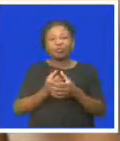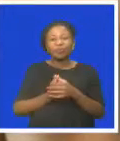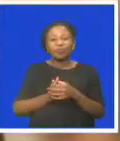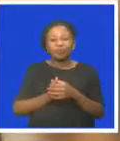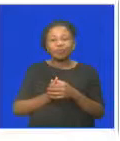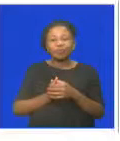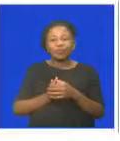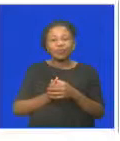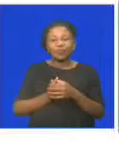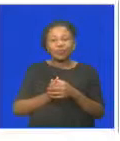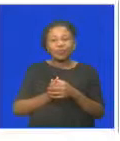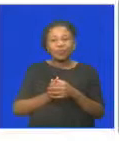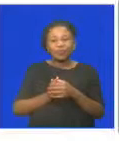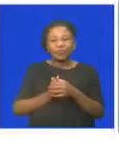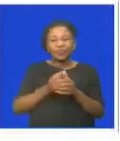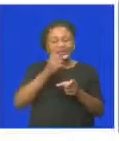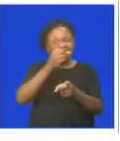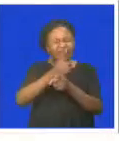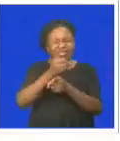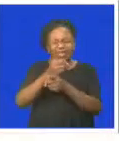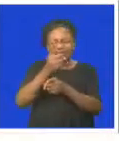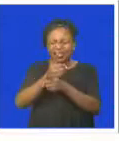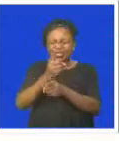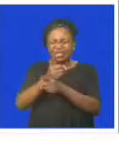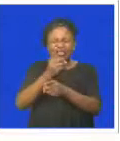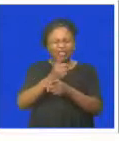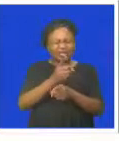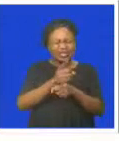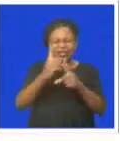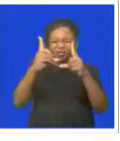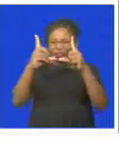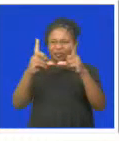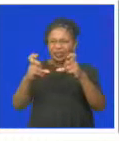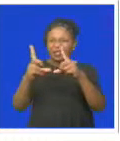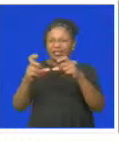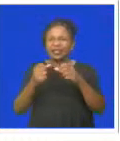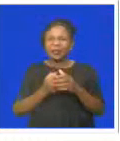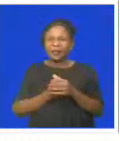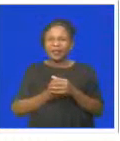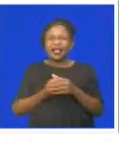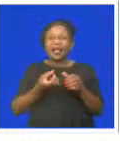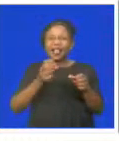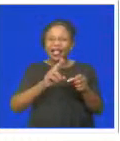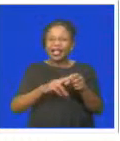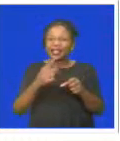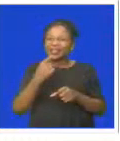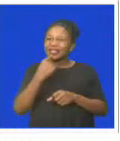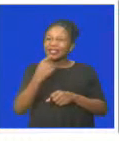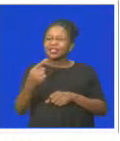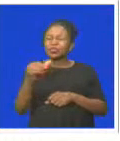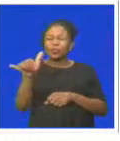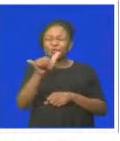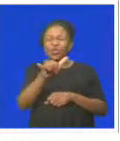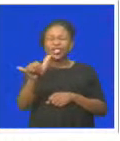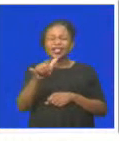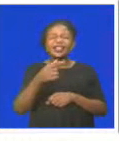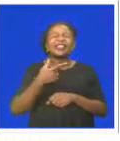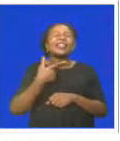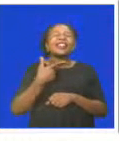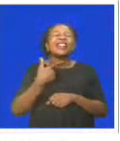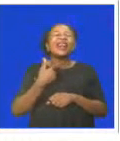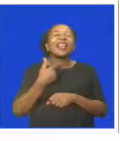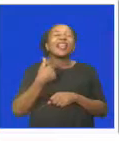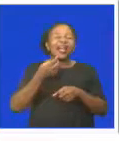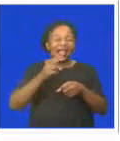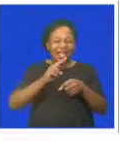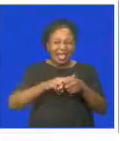of different types of jobs, say what job you would like to do one day, and draw